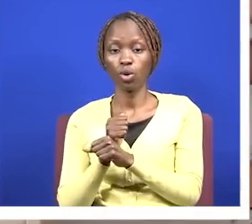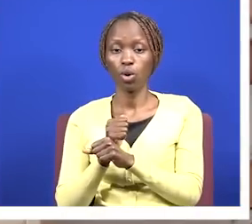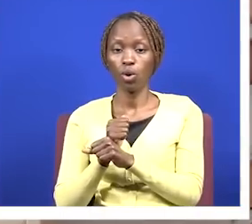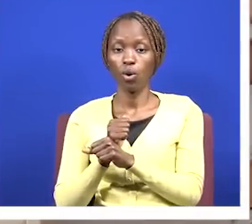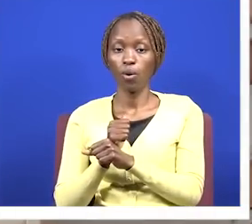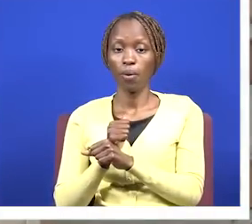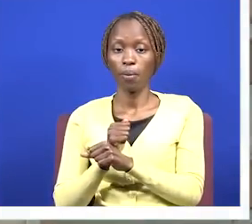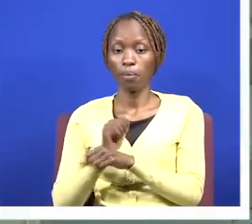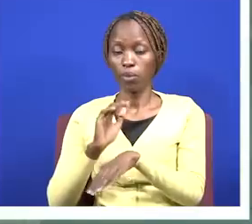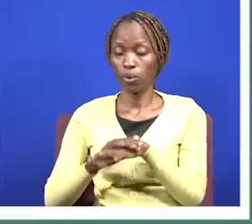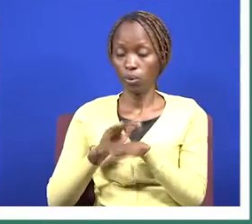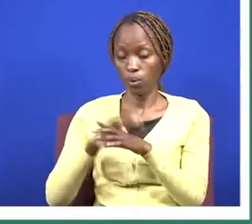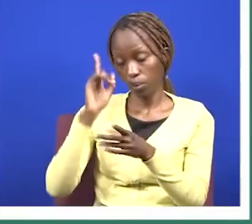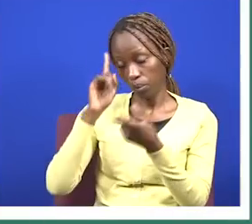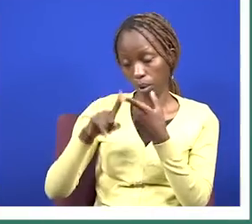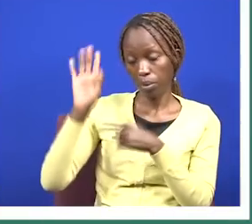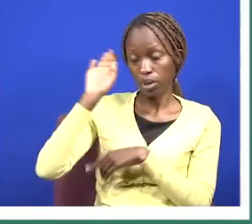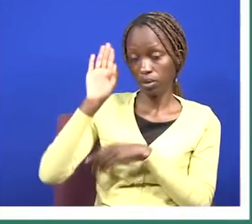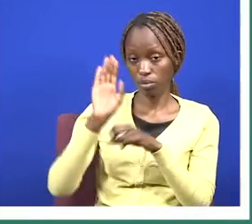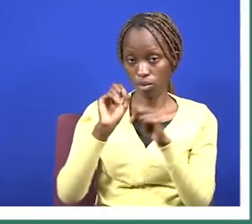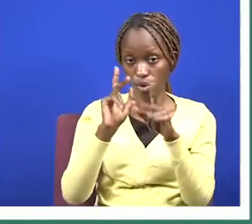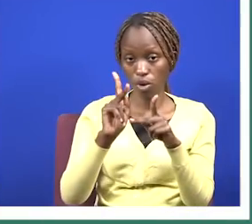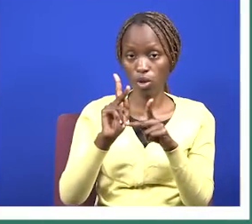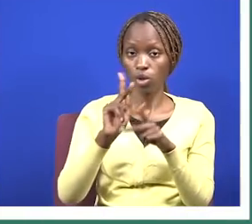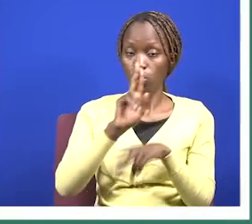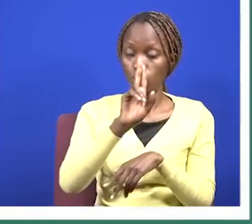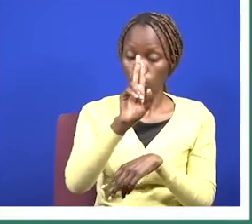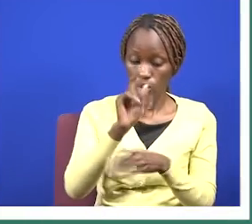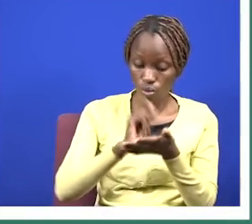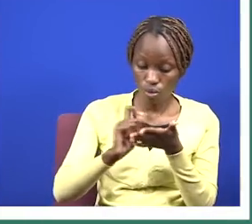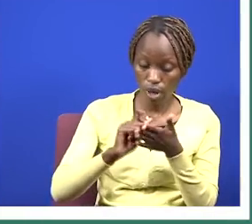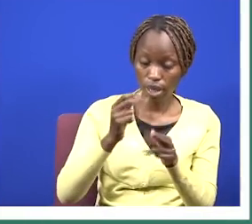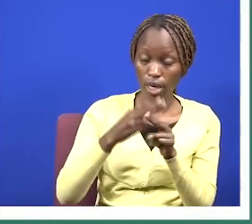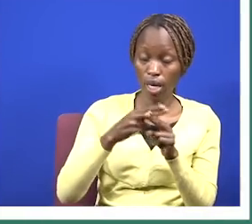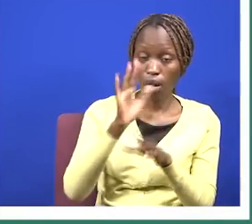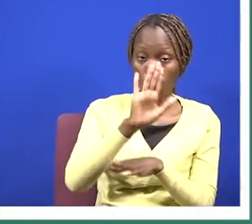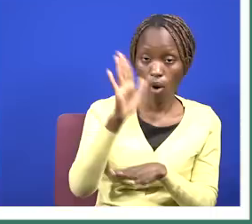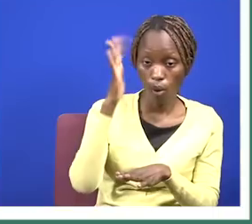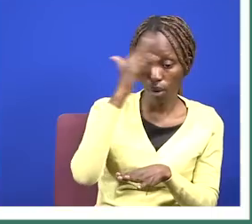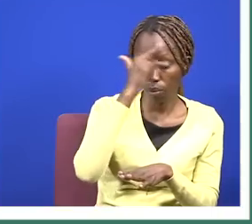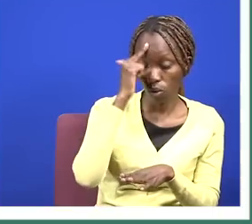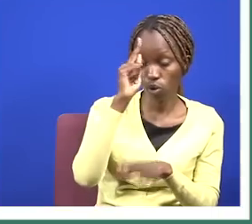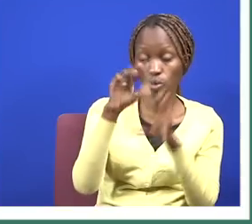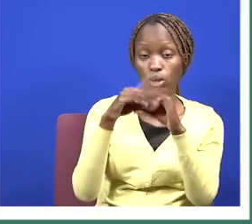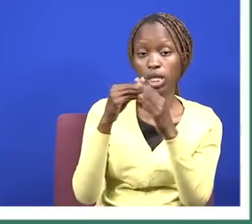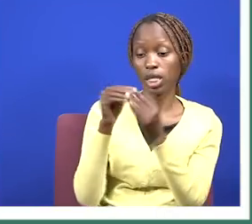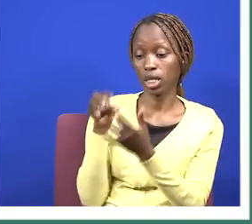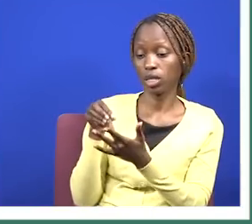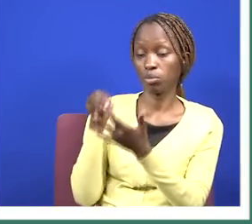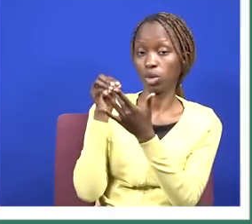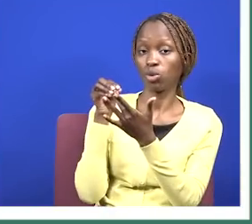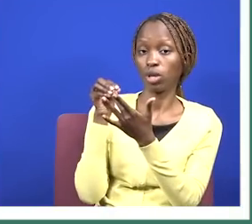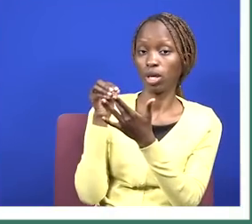to act in order to fulfill his good purpose. Okay? So you will